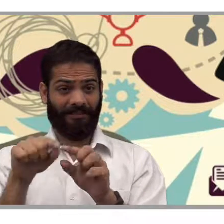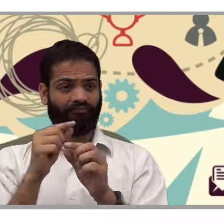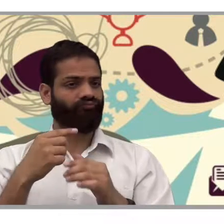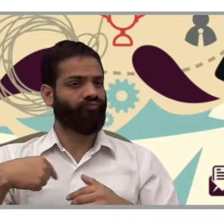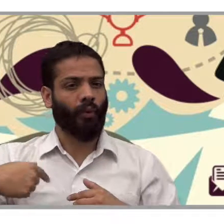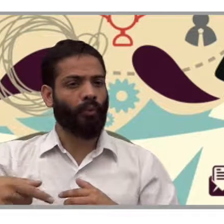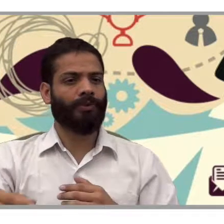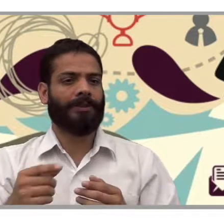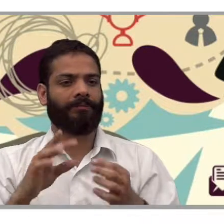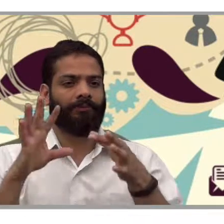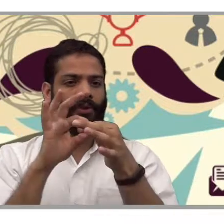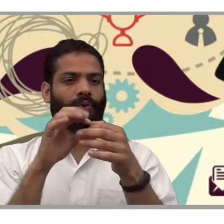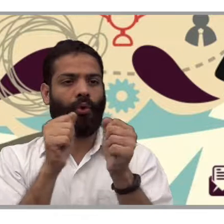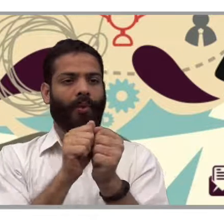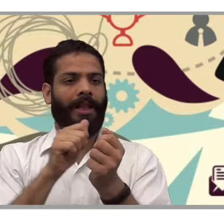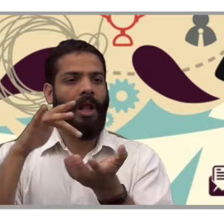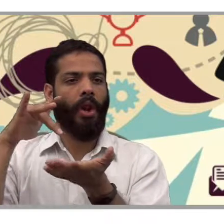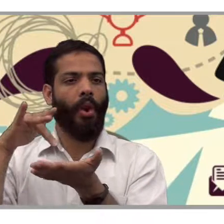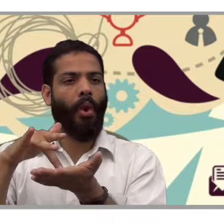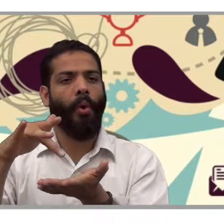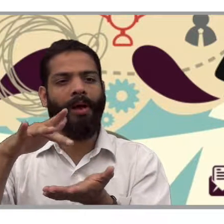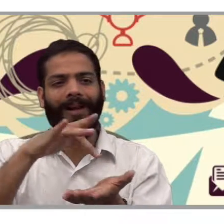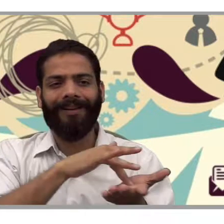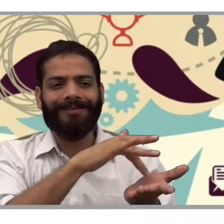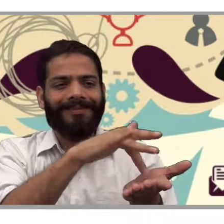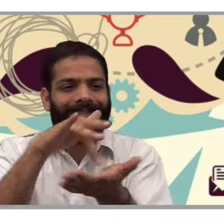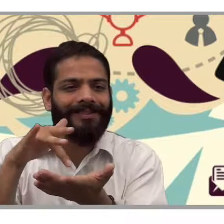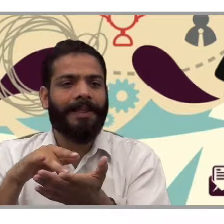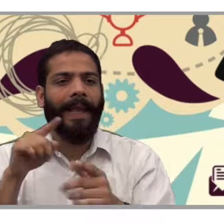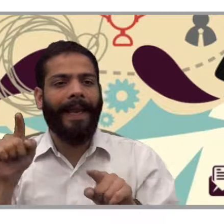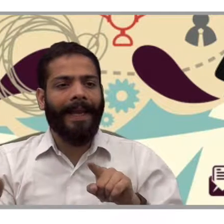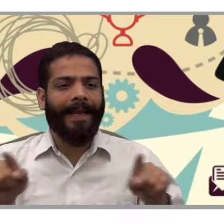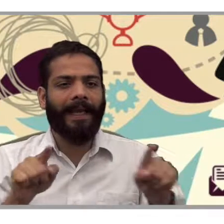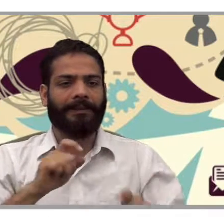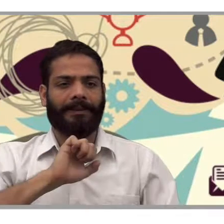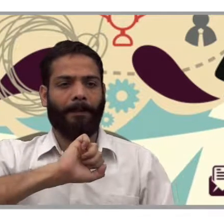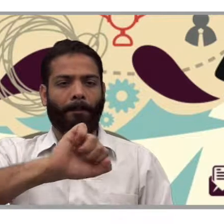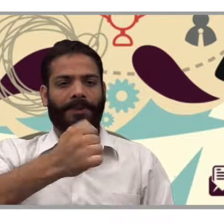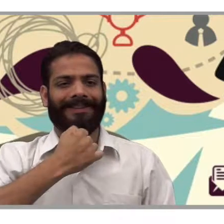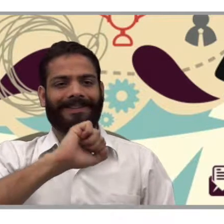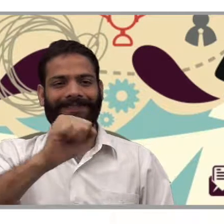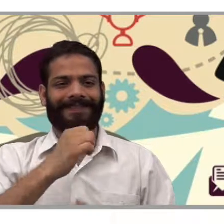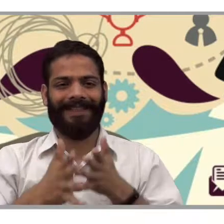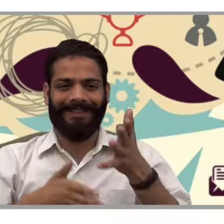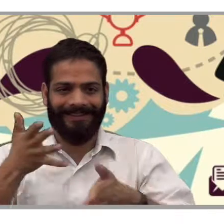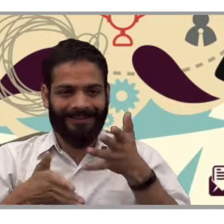usually associated with localization, index, and possessive